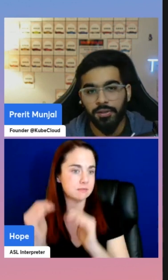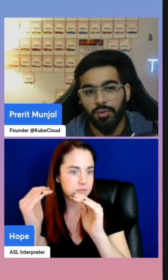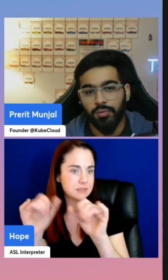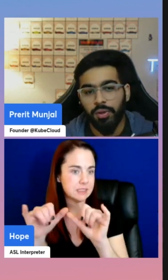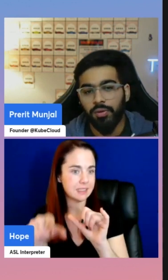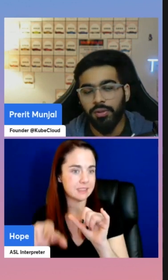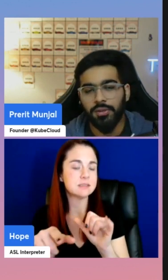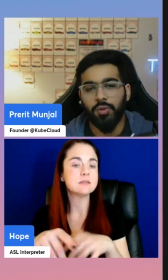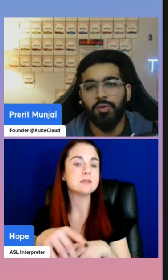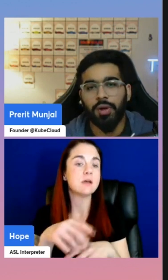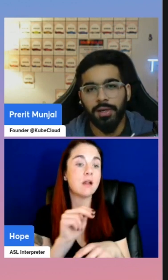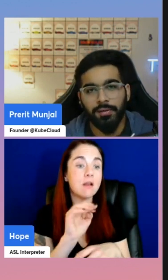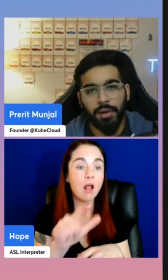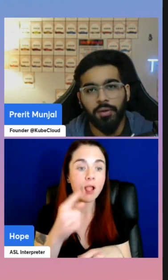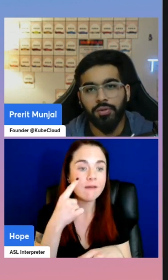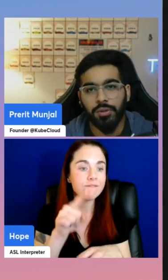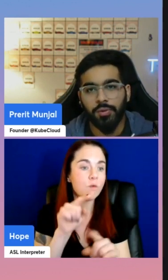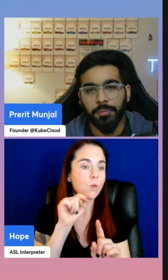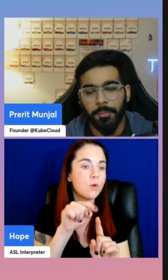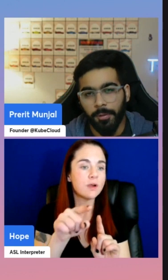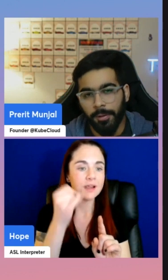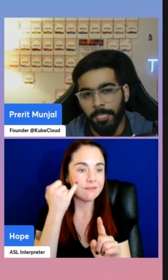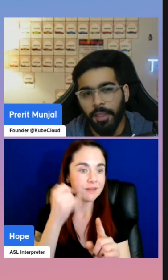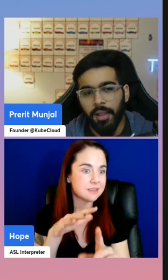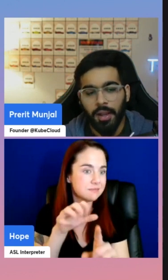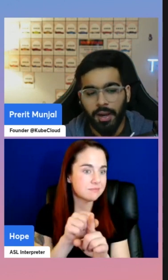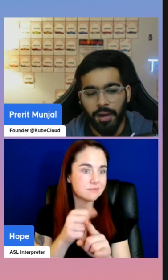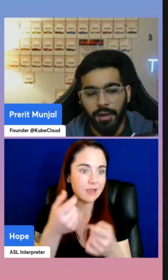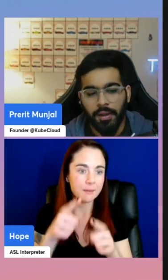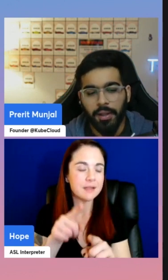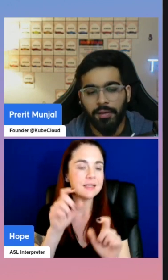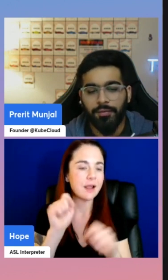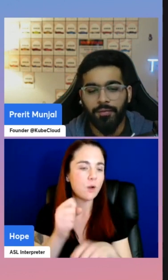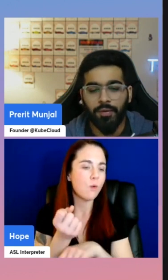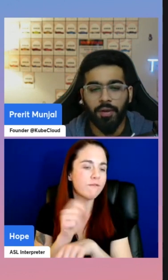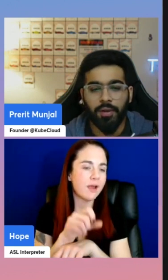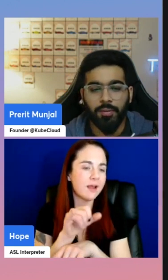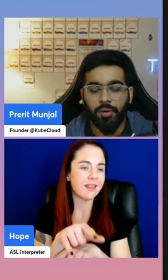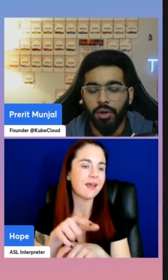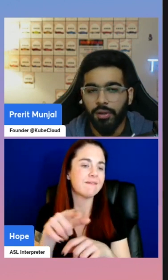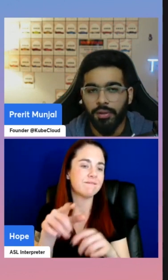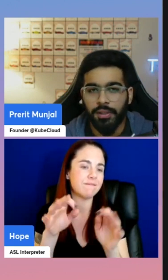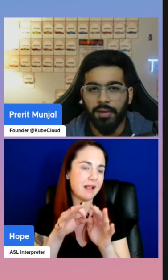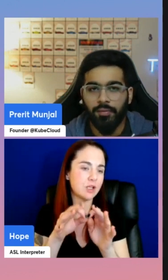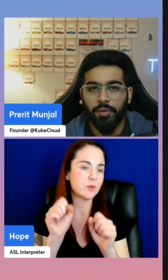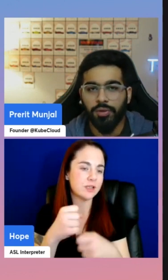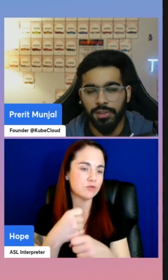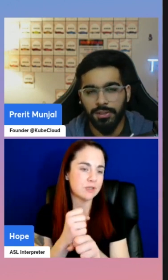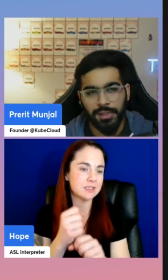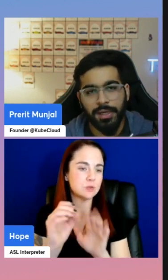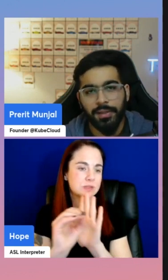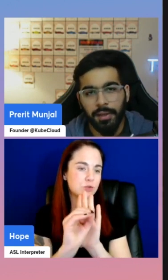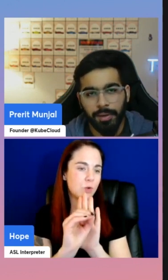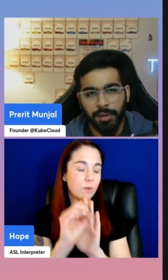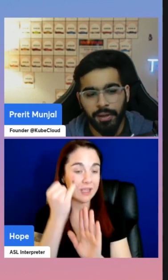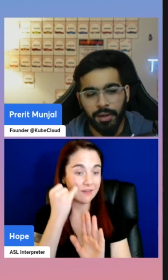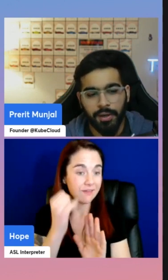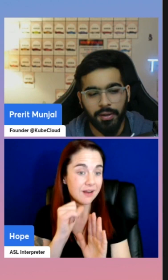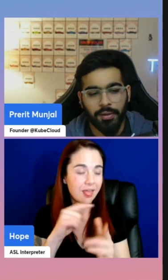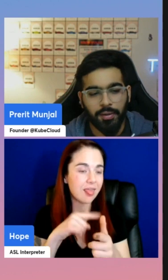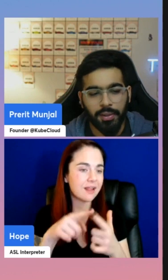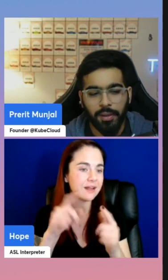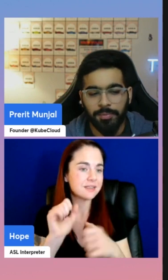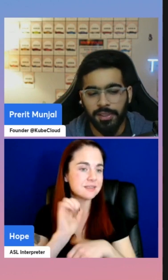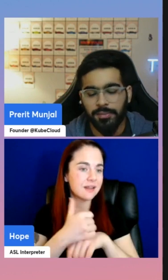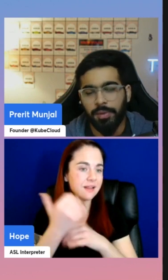happened, so we could just override the value to 0. Okay, and if not, then we could just set the limit,